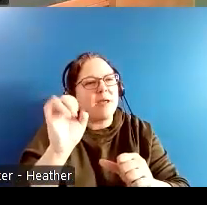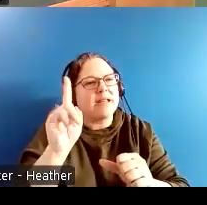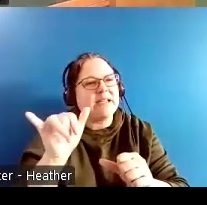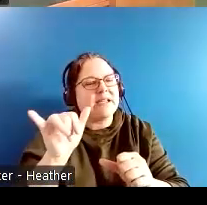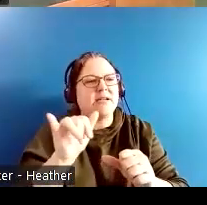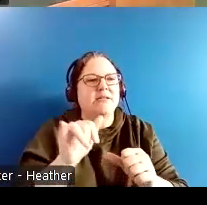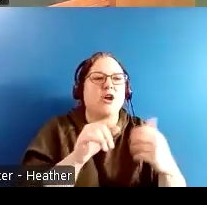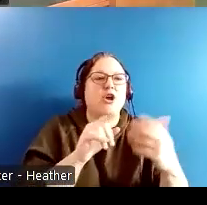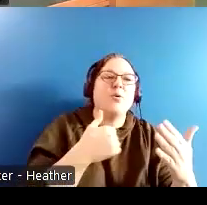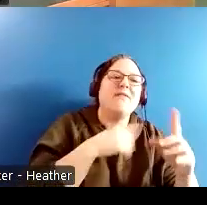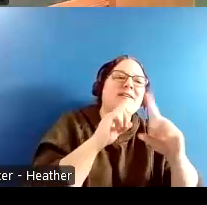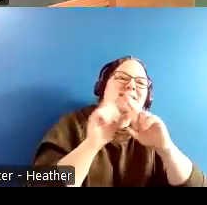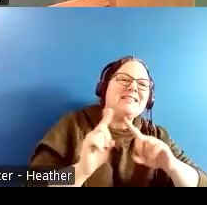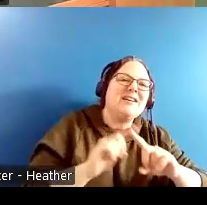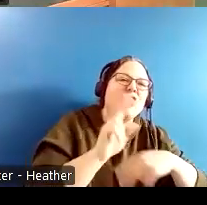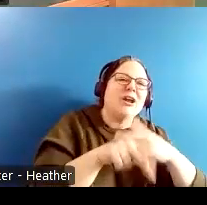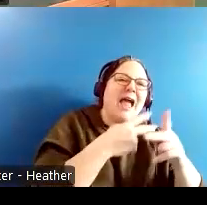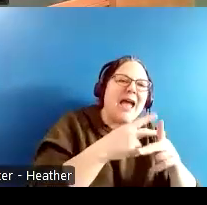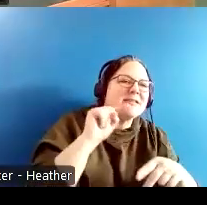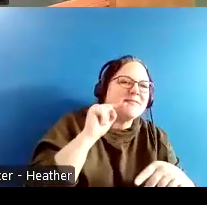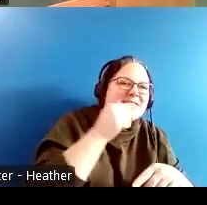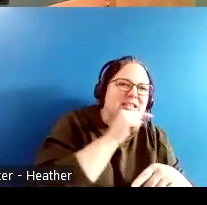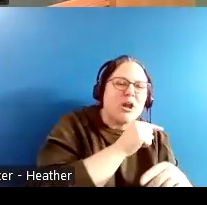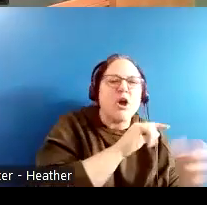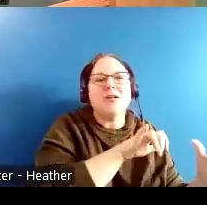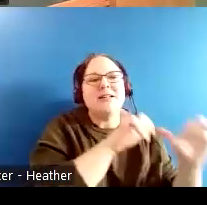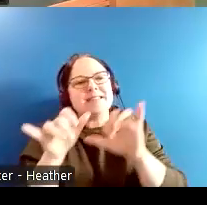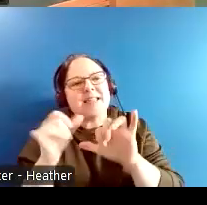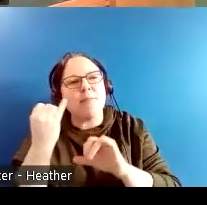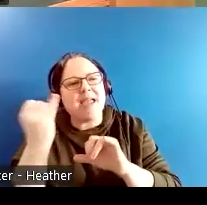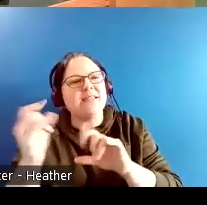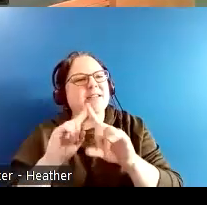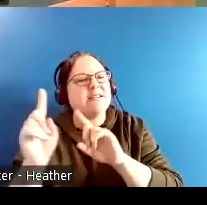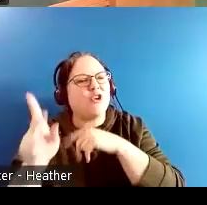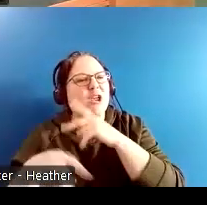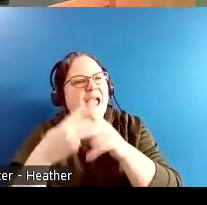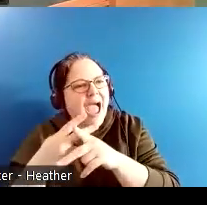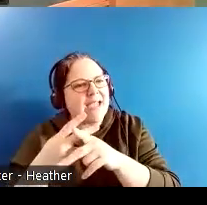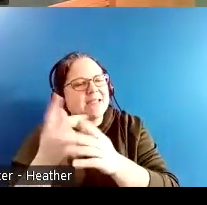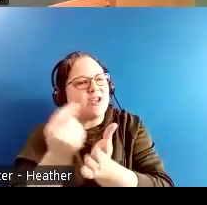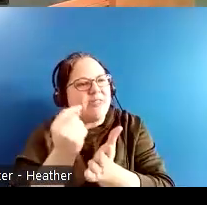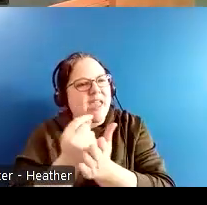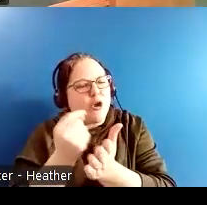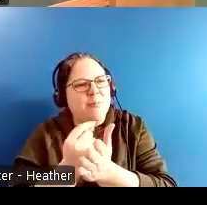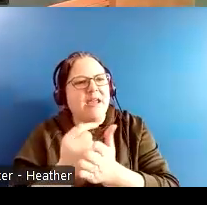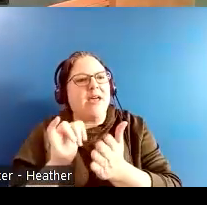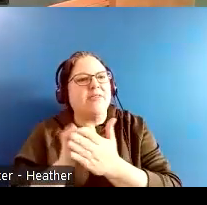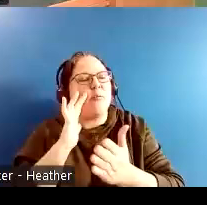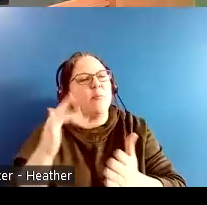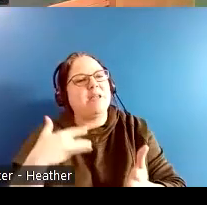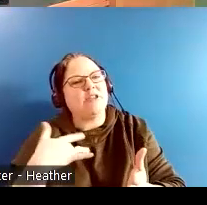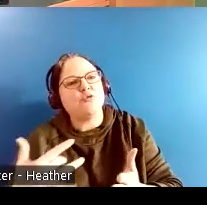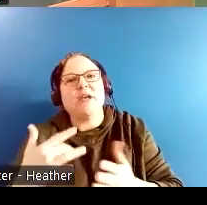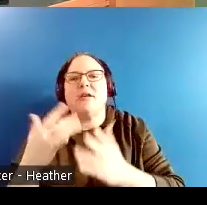have whole wheat Cheerios. There'll be all these different brands, but that's the trend. So maybe there'll be like Beating the Blues for people with chronic kidney